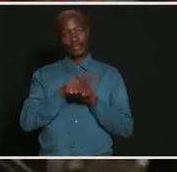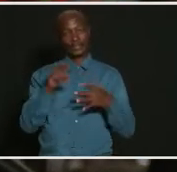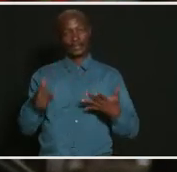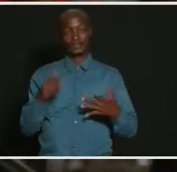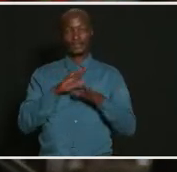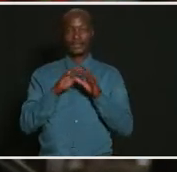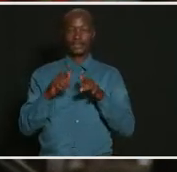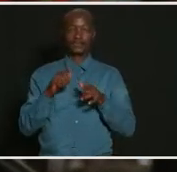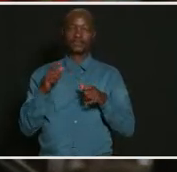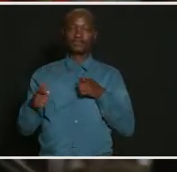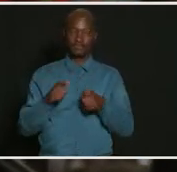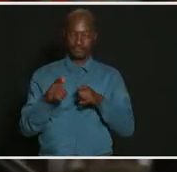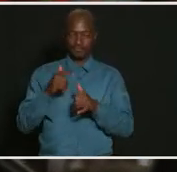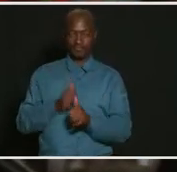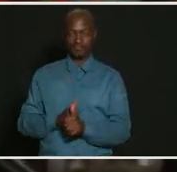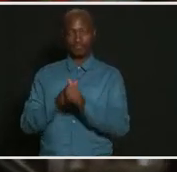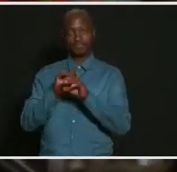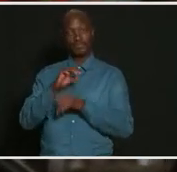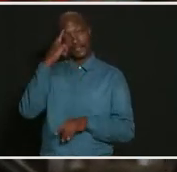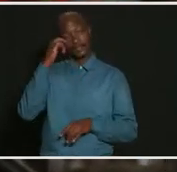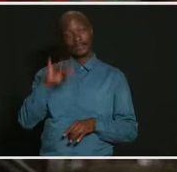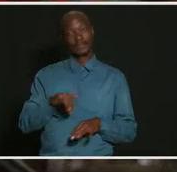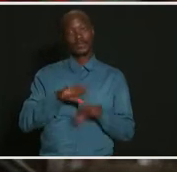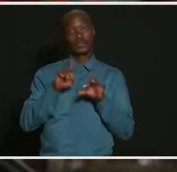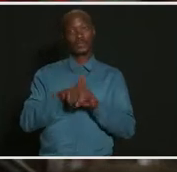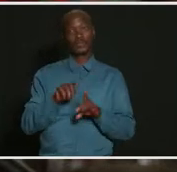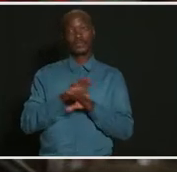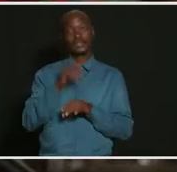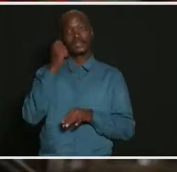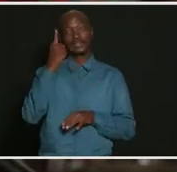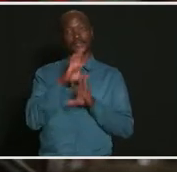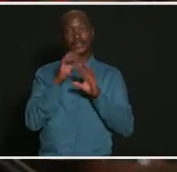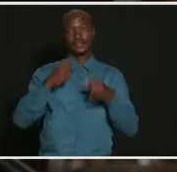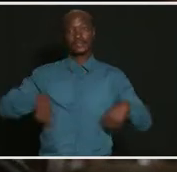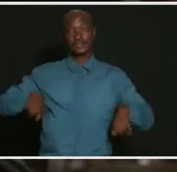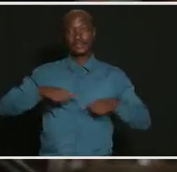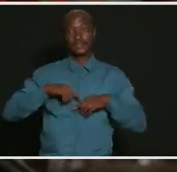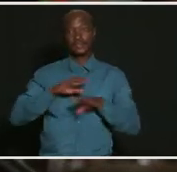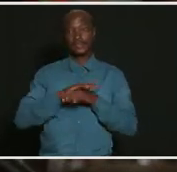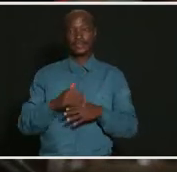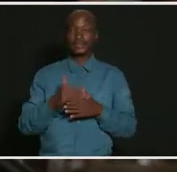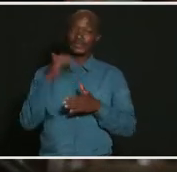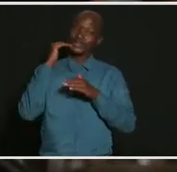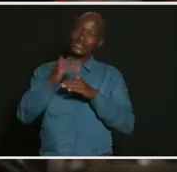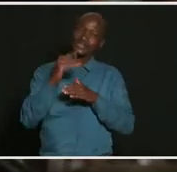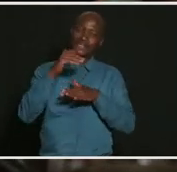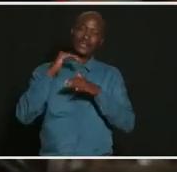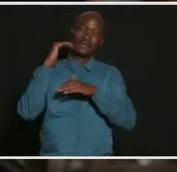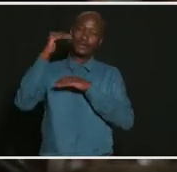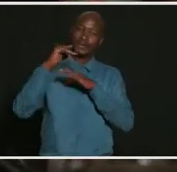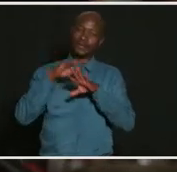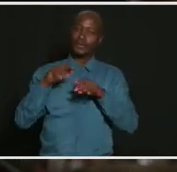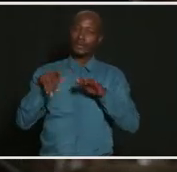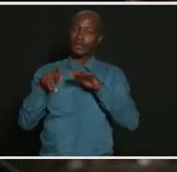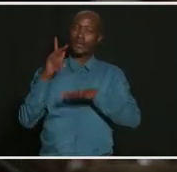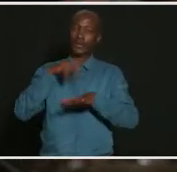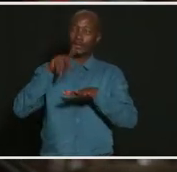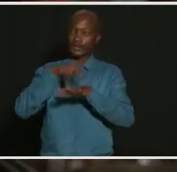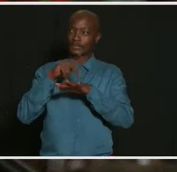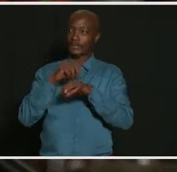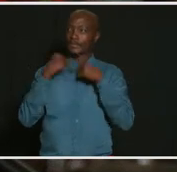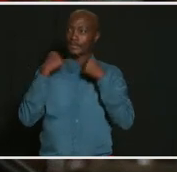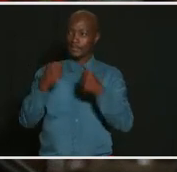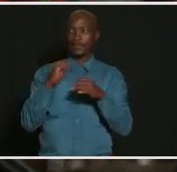comply to governance and yes we do believe that but we also understand that we are seated far above all principalities and powers